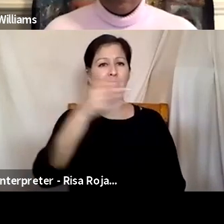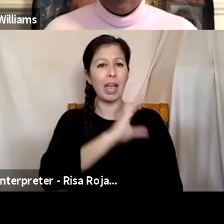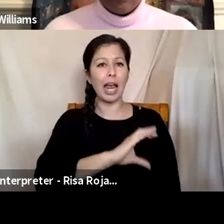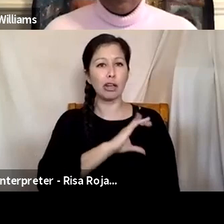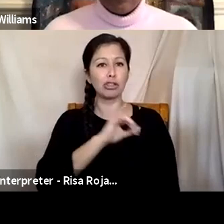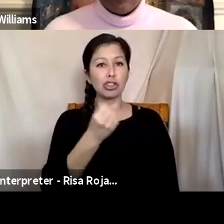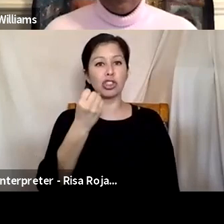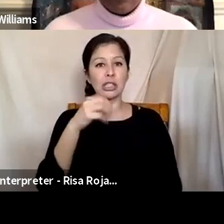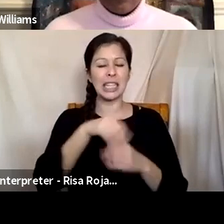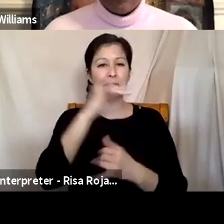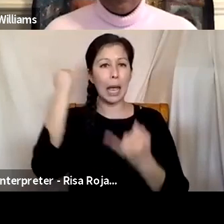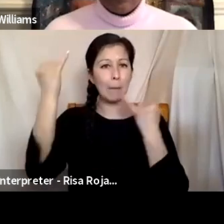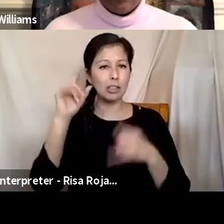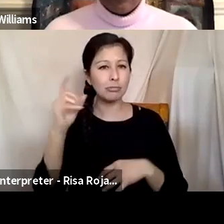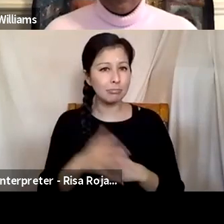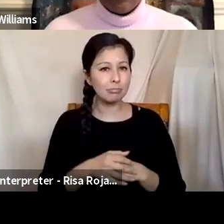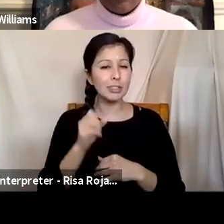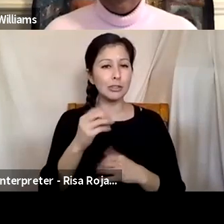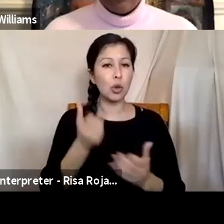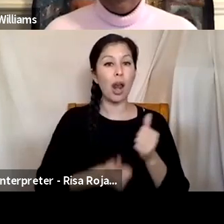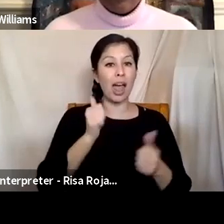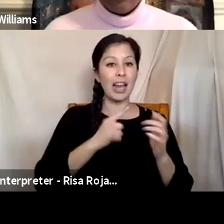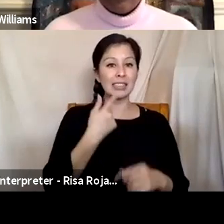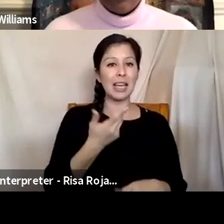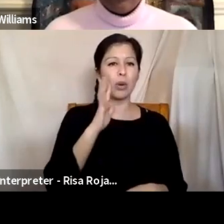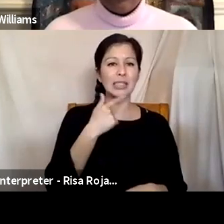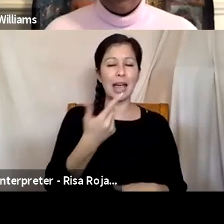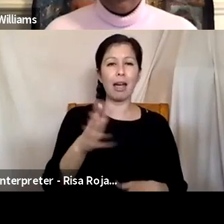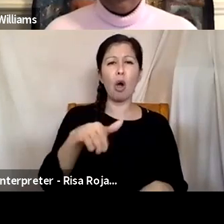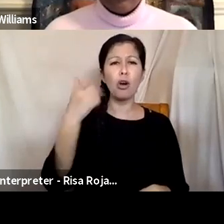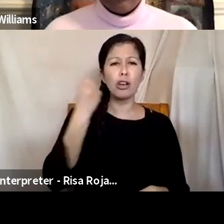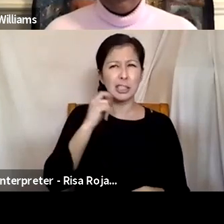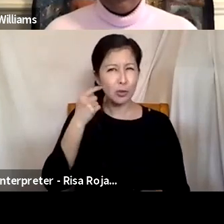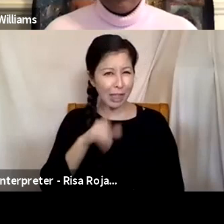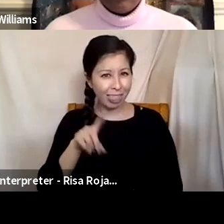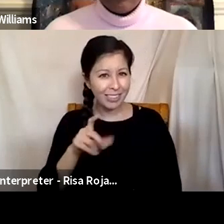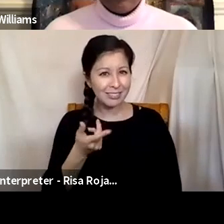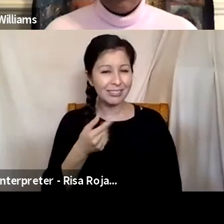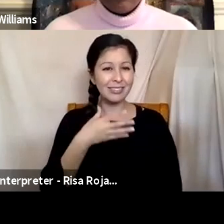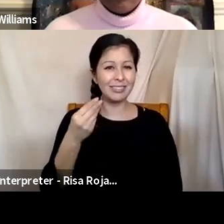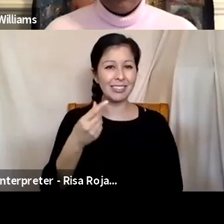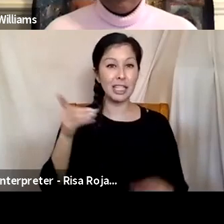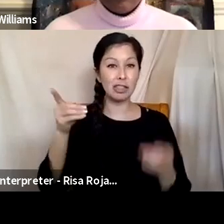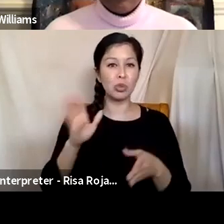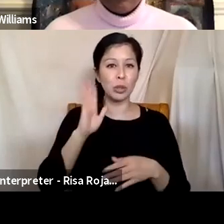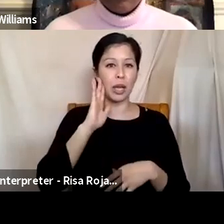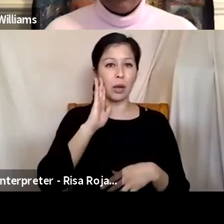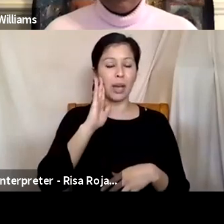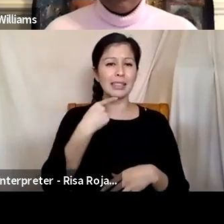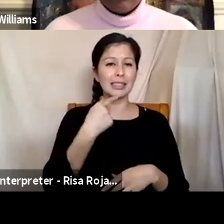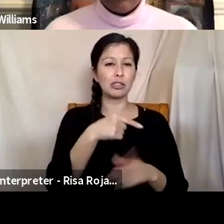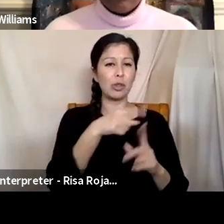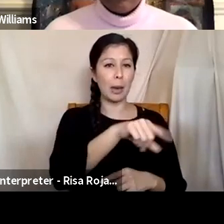characters in his imagination? So a lot of the actresses would say, "Oh, is she real?" And my director would